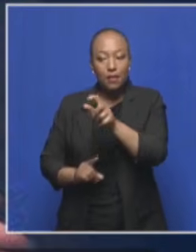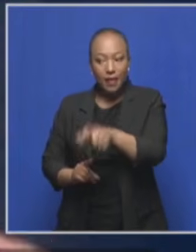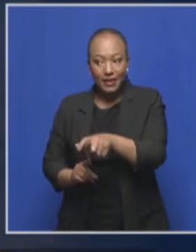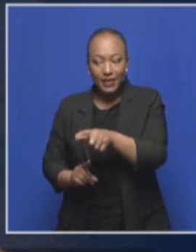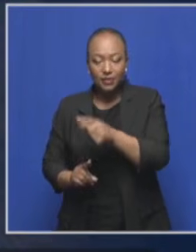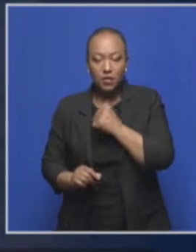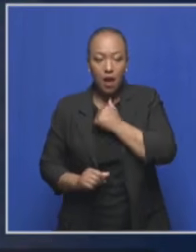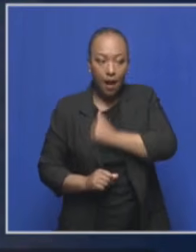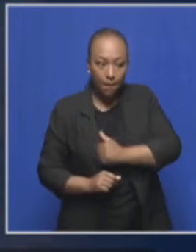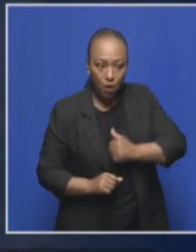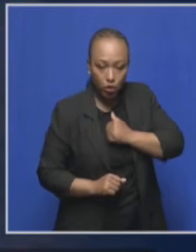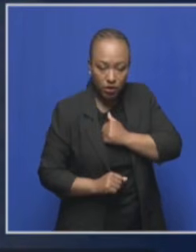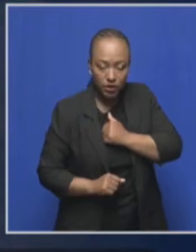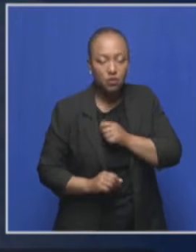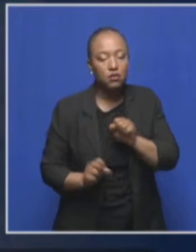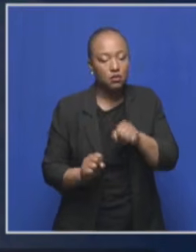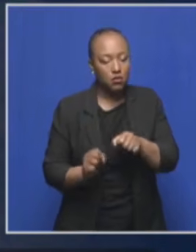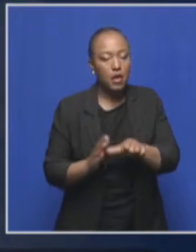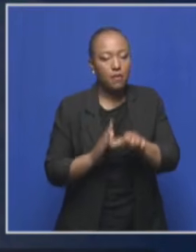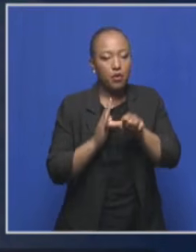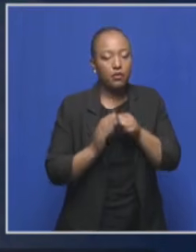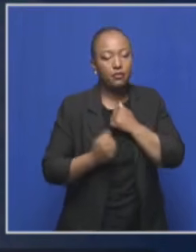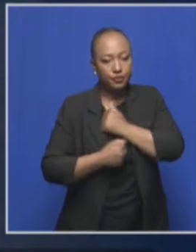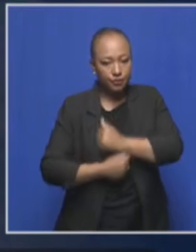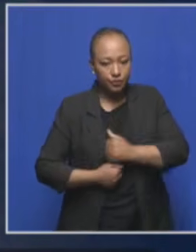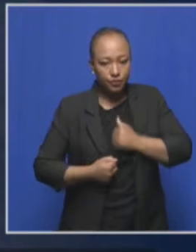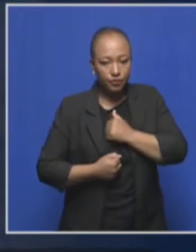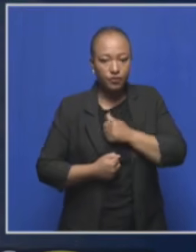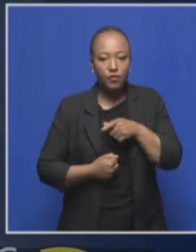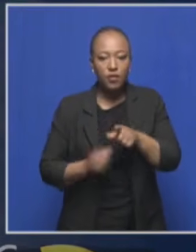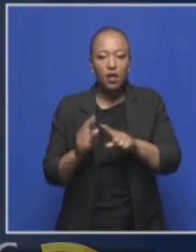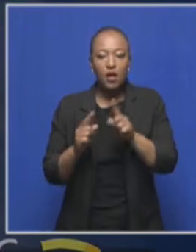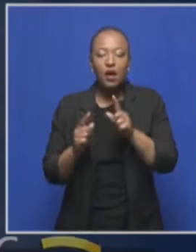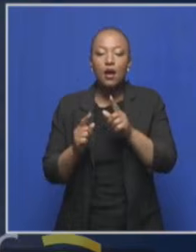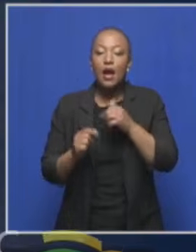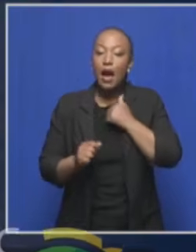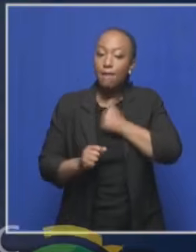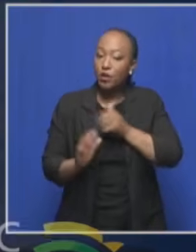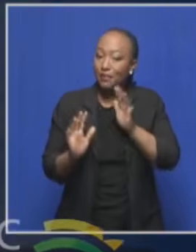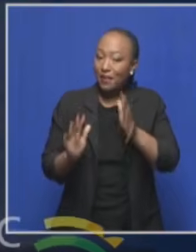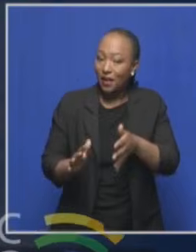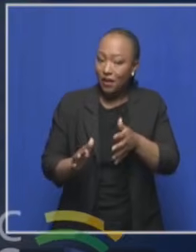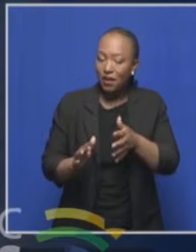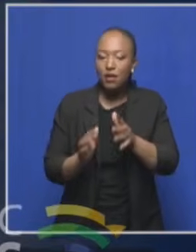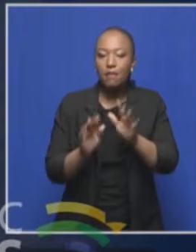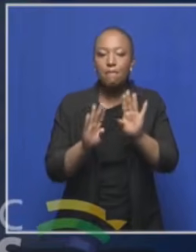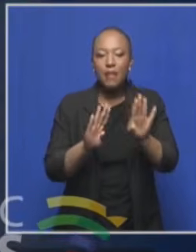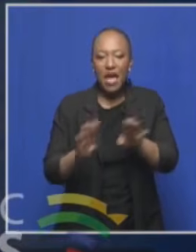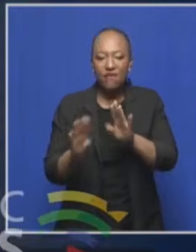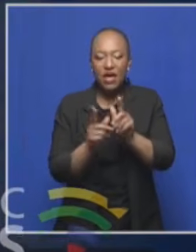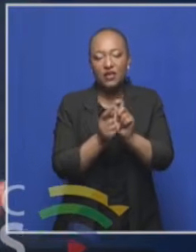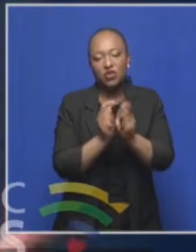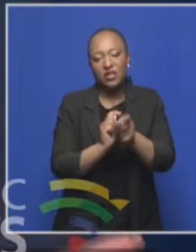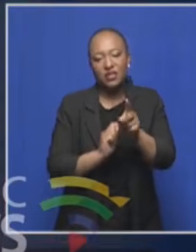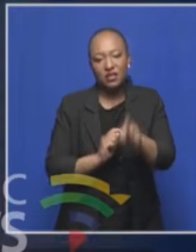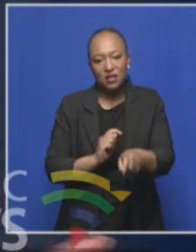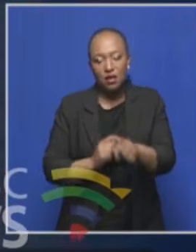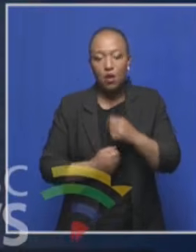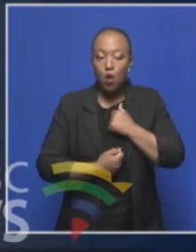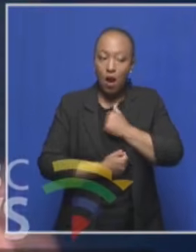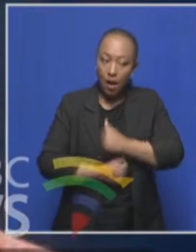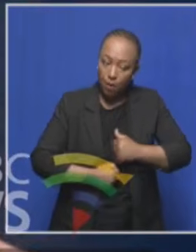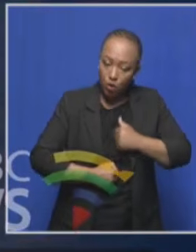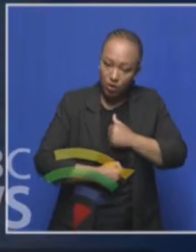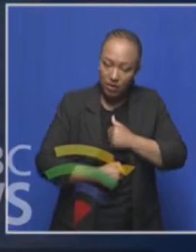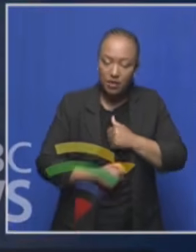That apology is very important, but not just apology is change behavior. It's not just words. So after the apology, the behavior has to